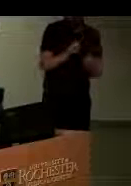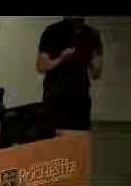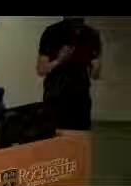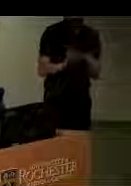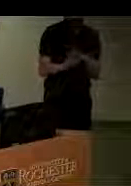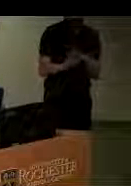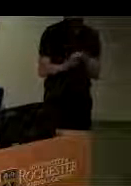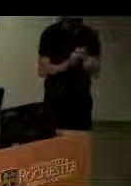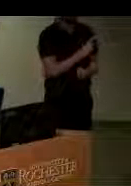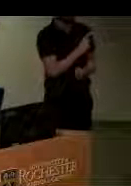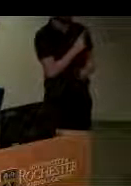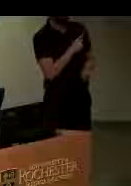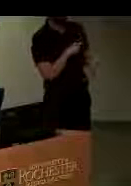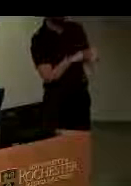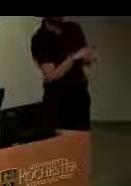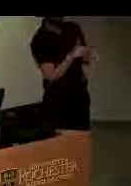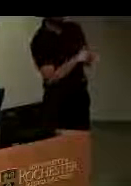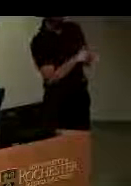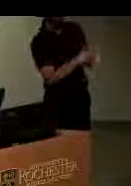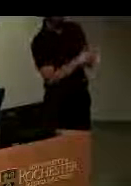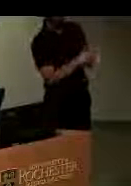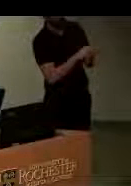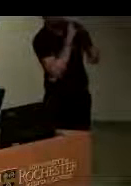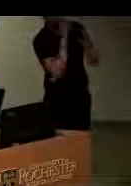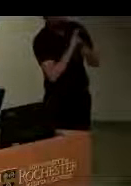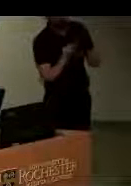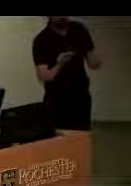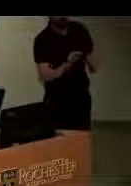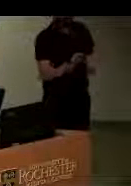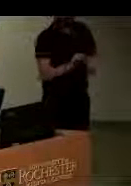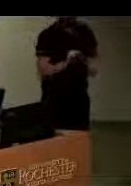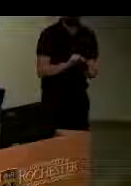patient owes the physician honoring that bond.